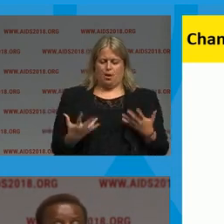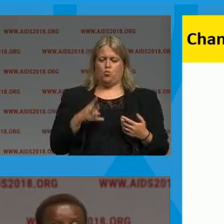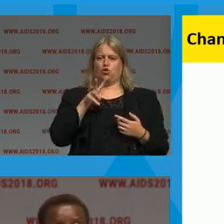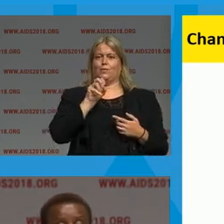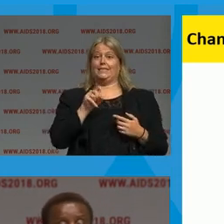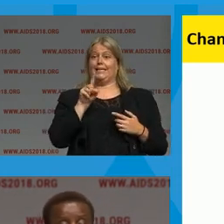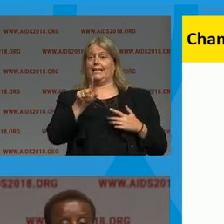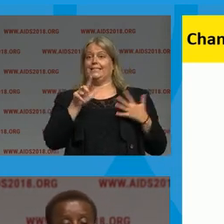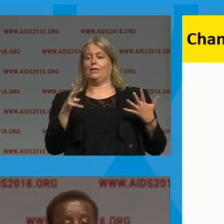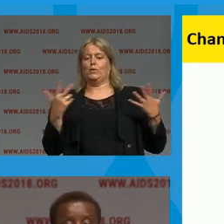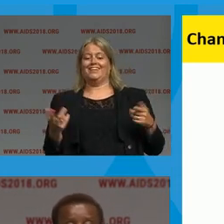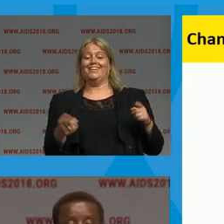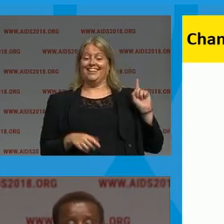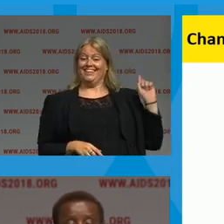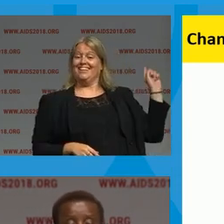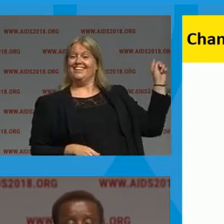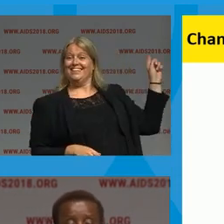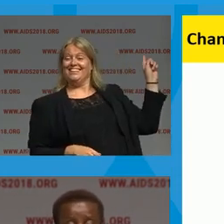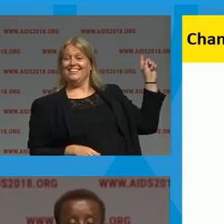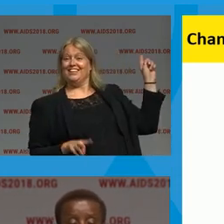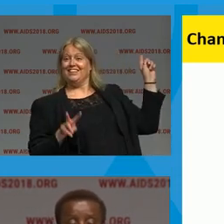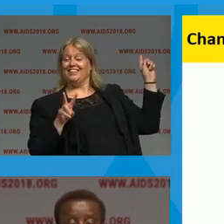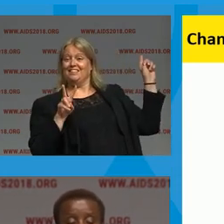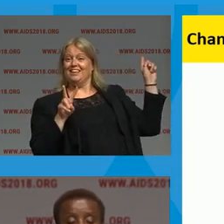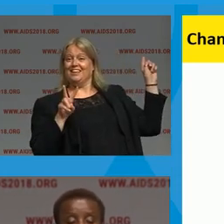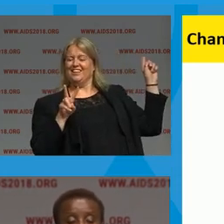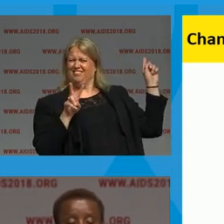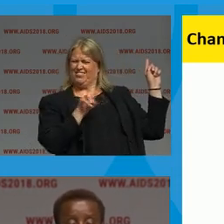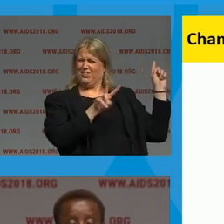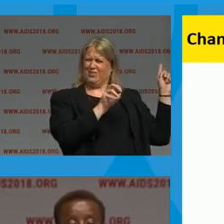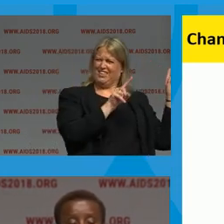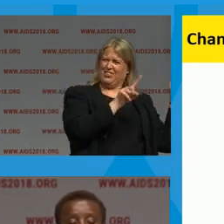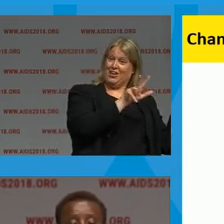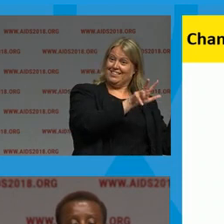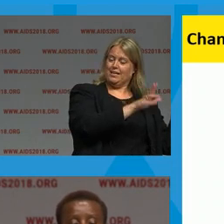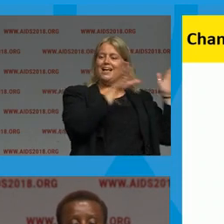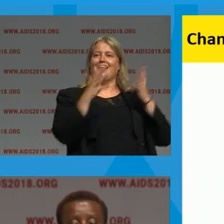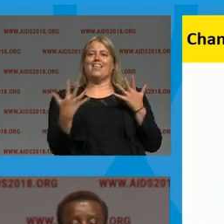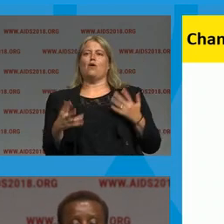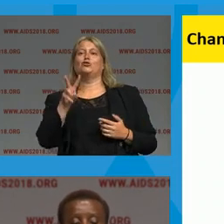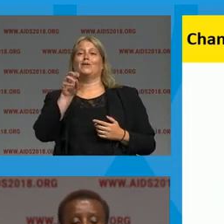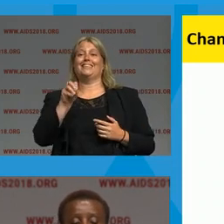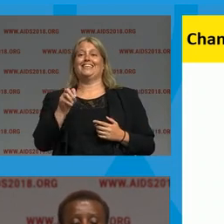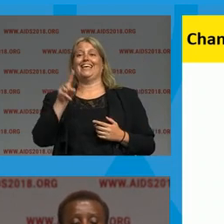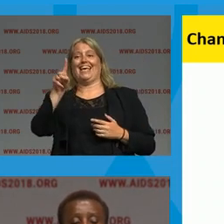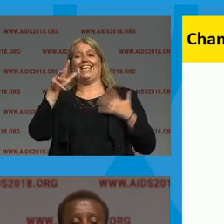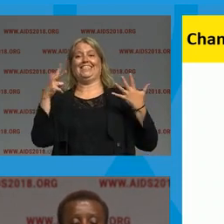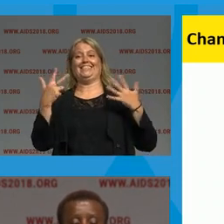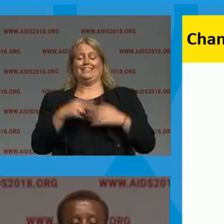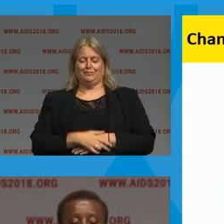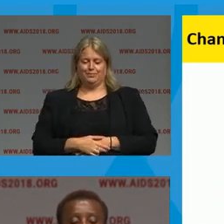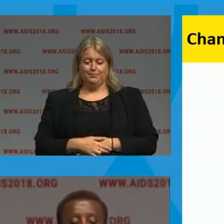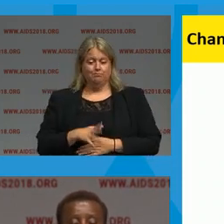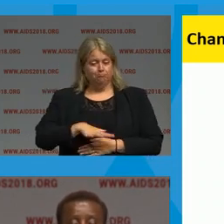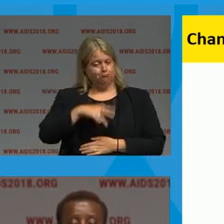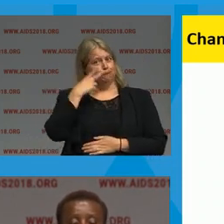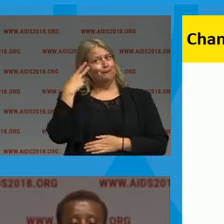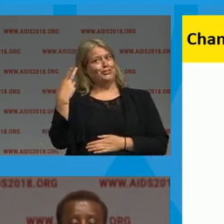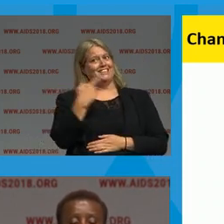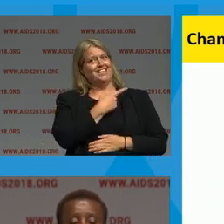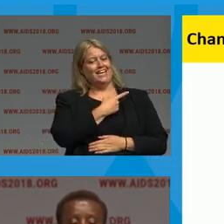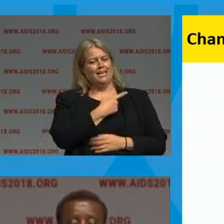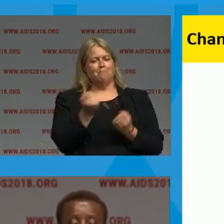of 2018 versus 2013 that I showed earlier, where you can see that you have